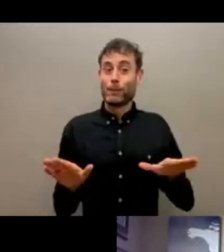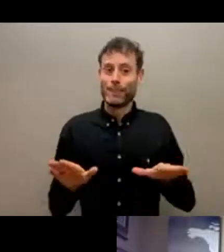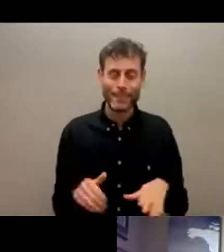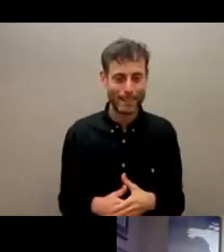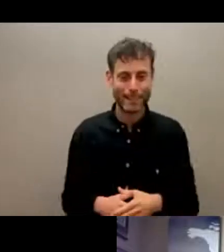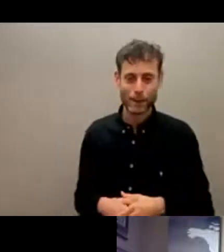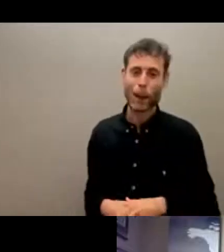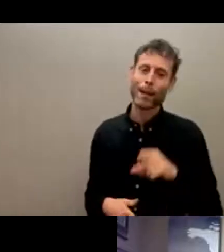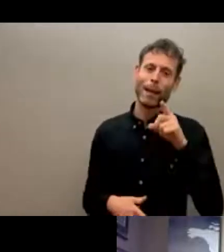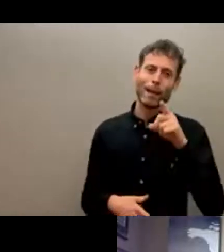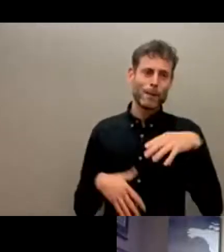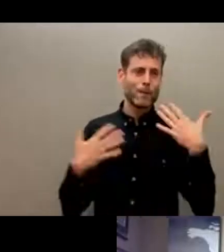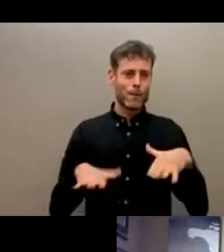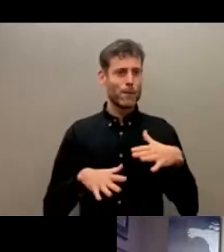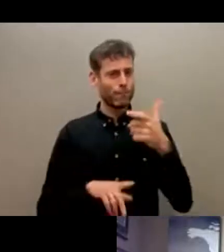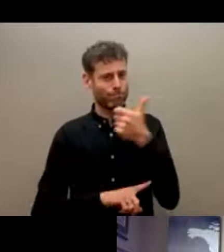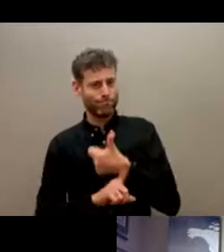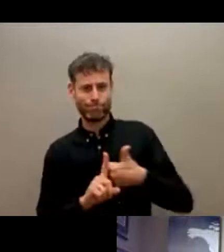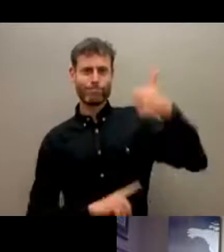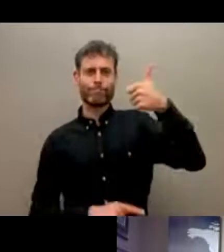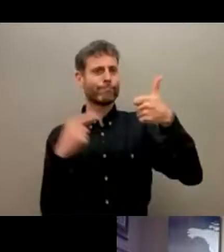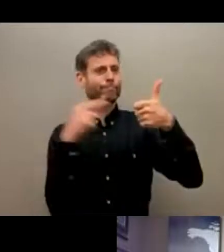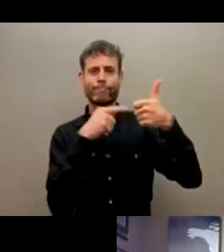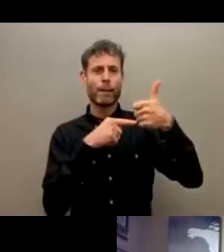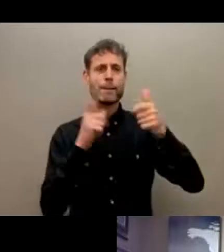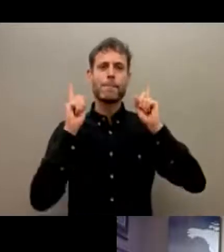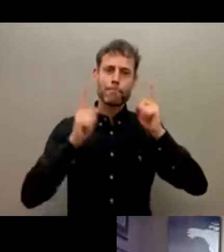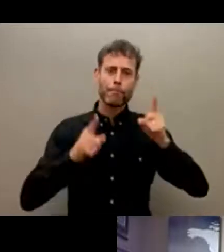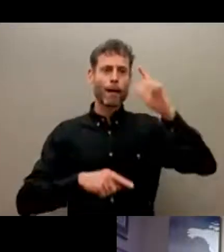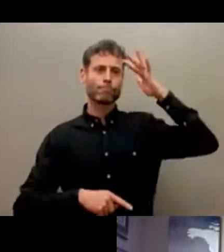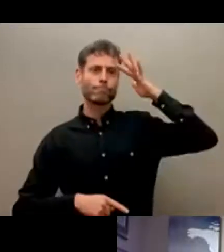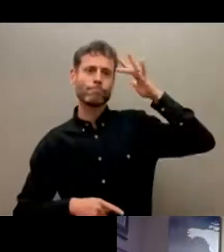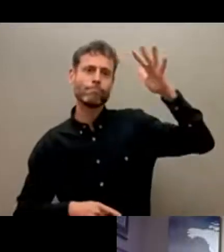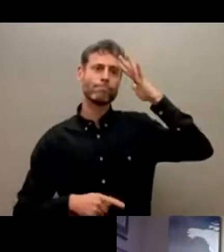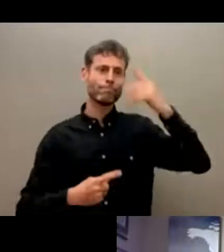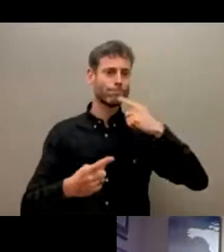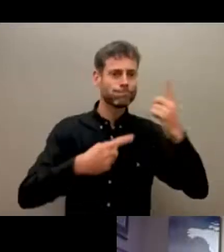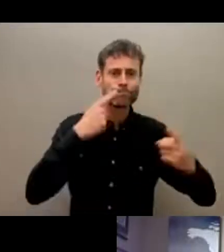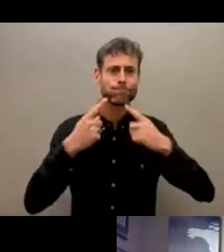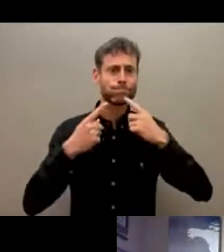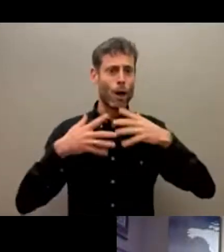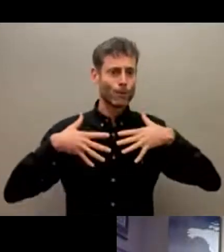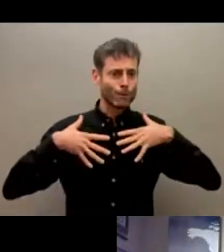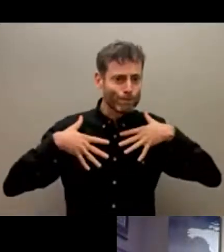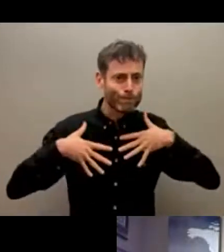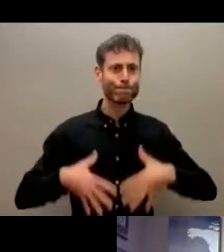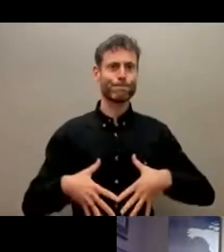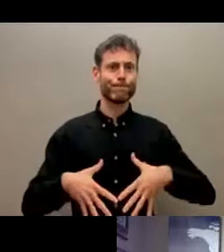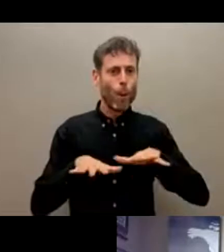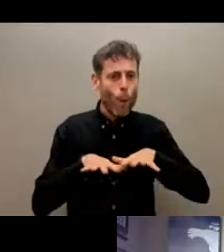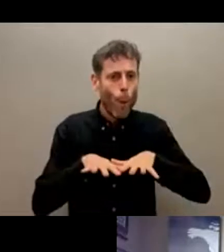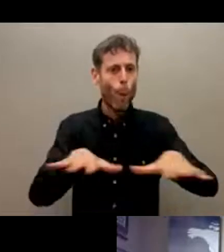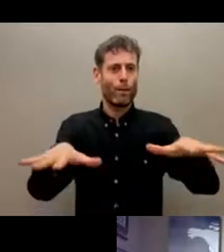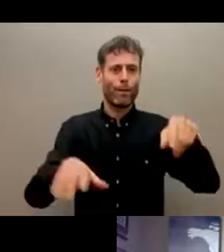Championing by leaders, so important, guided by our mission and values and our policies, and making sure that we have plans in